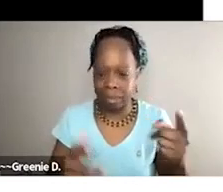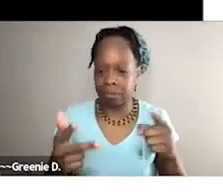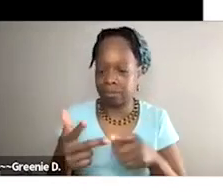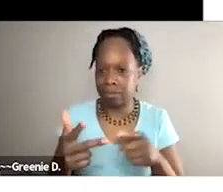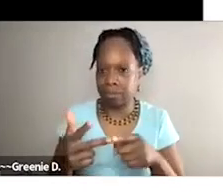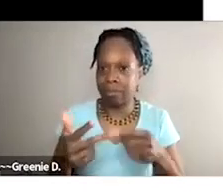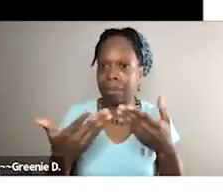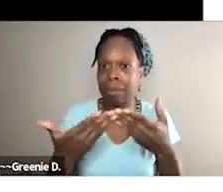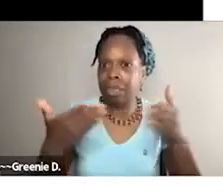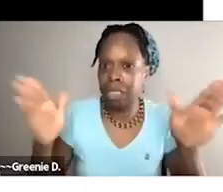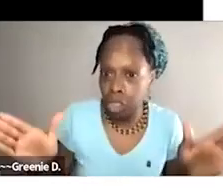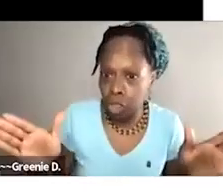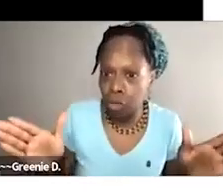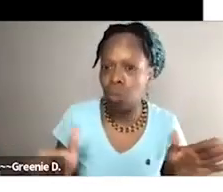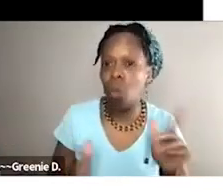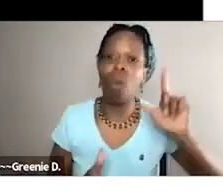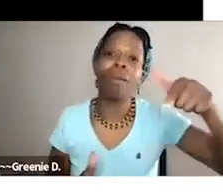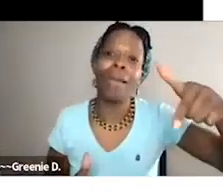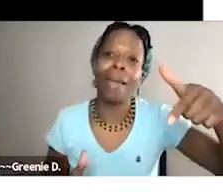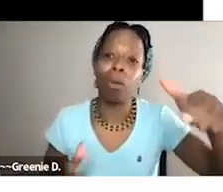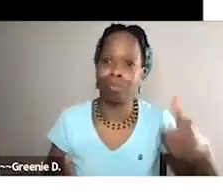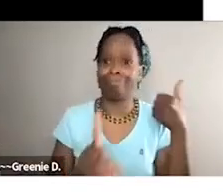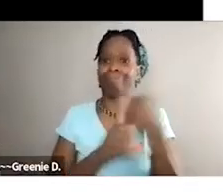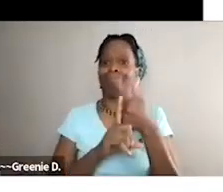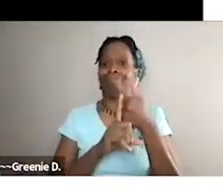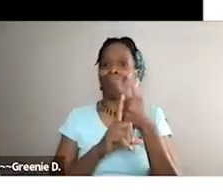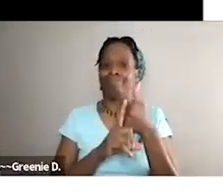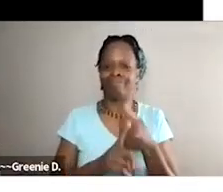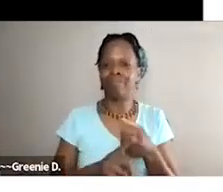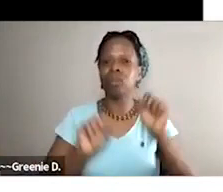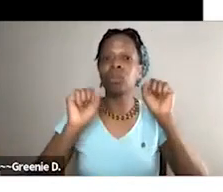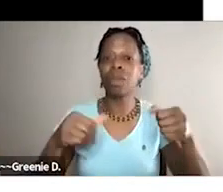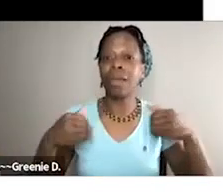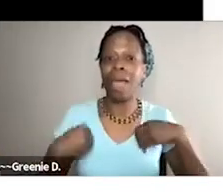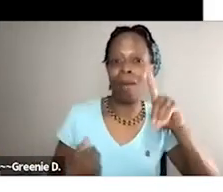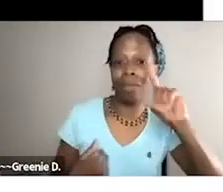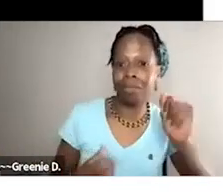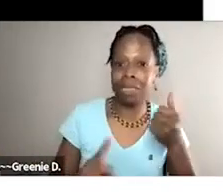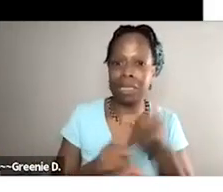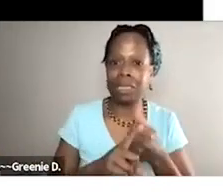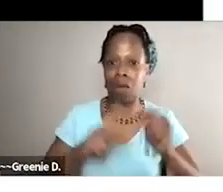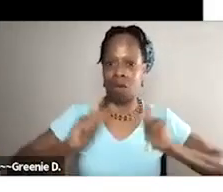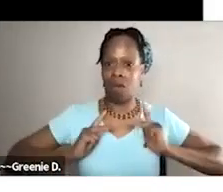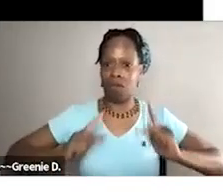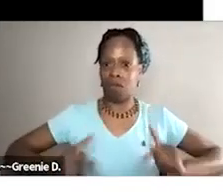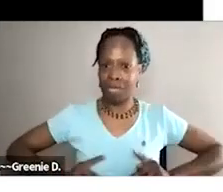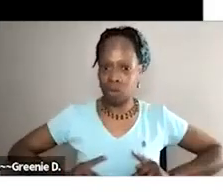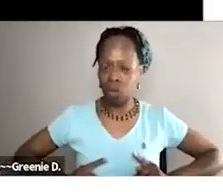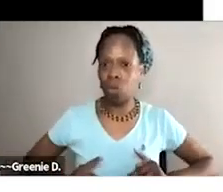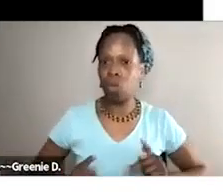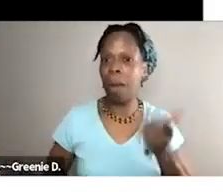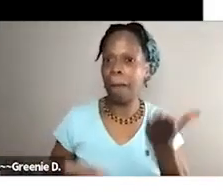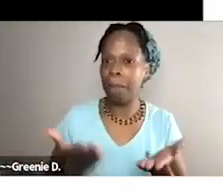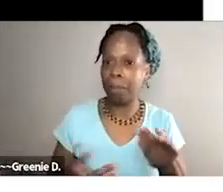folks can have overlapping disabilities that go between those categories. So needing to be inclusive for all is